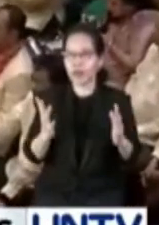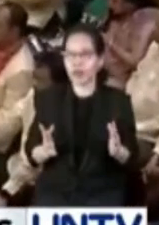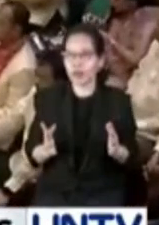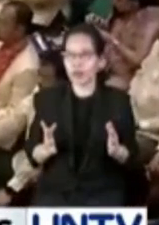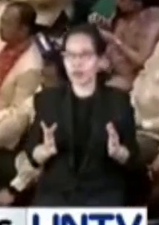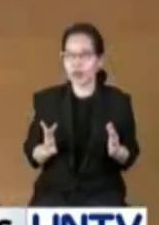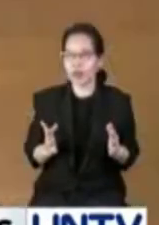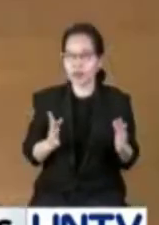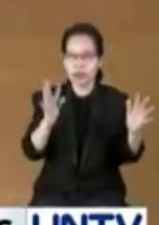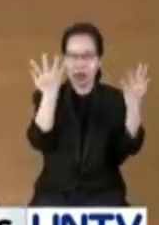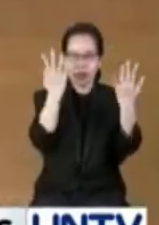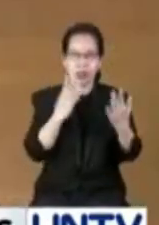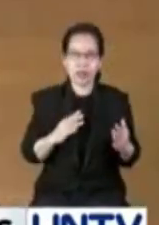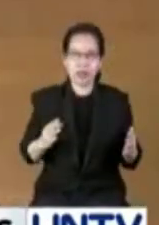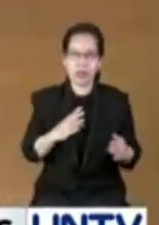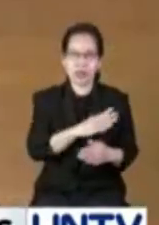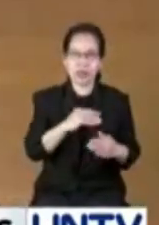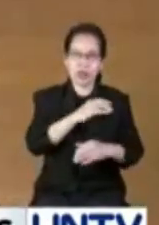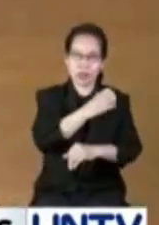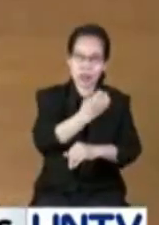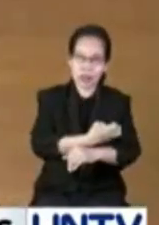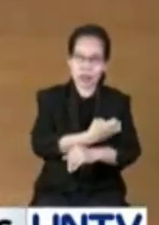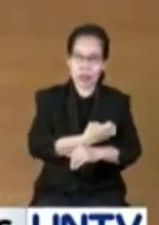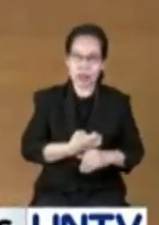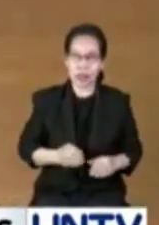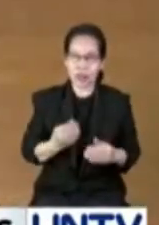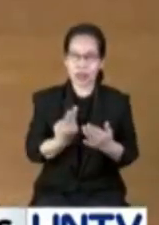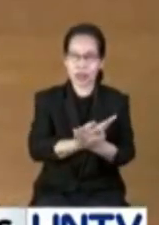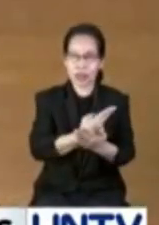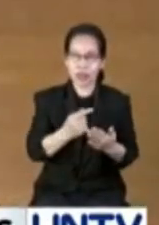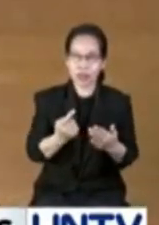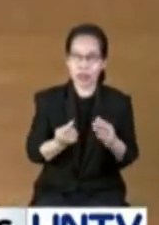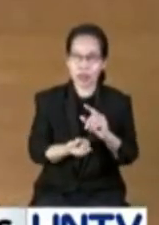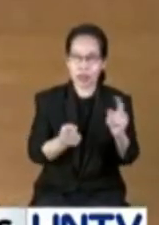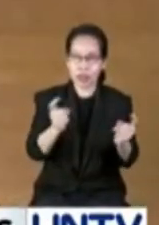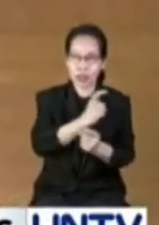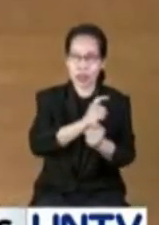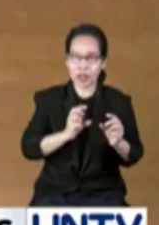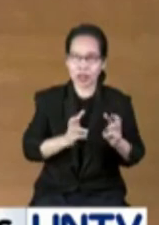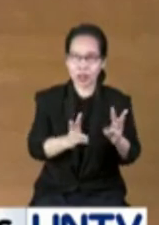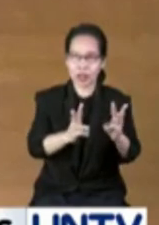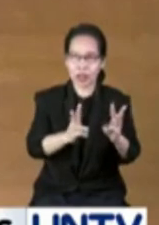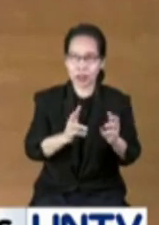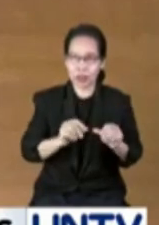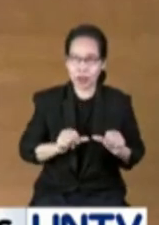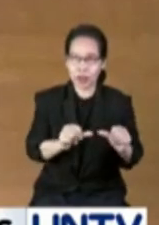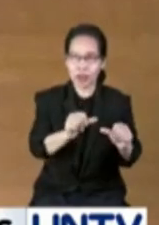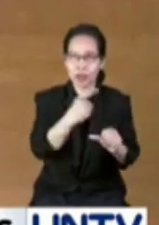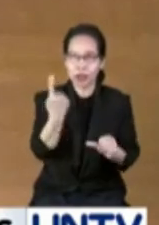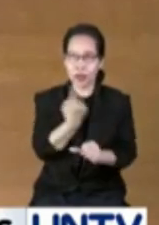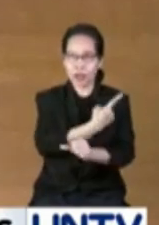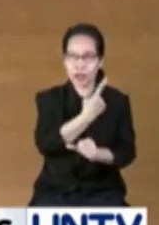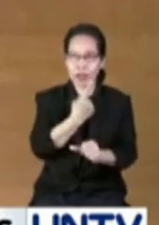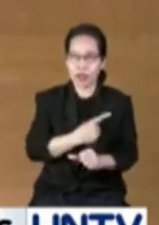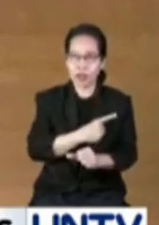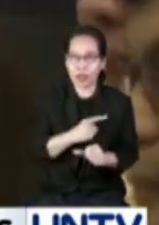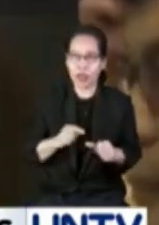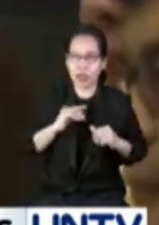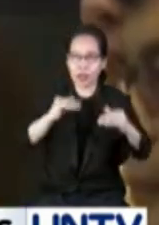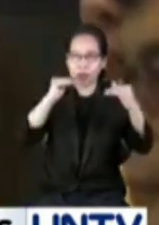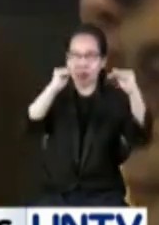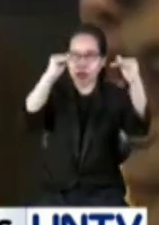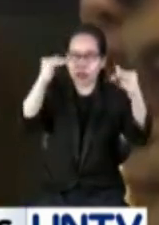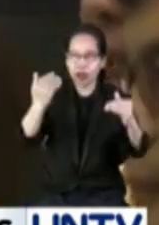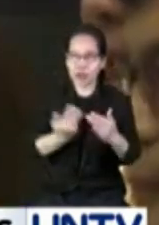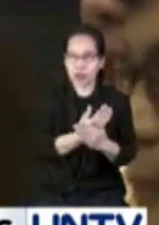When it comes to energy, renewable energy is the way forward. We are aggressively promoting renewables so that it